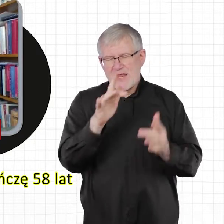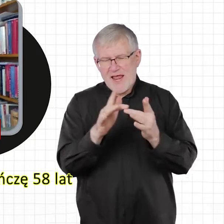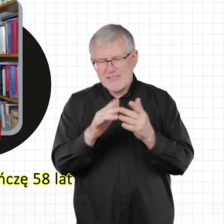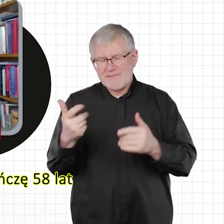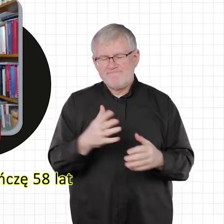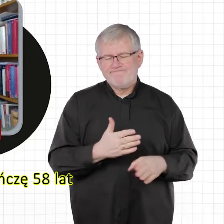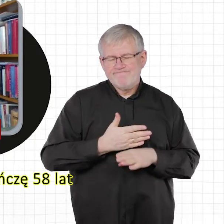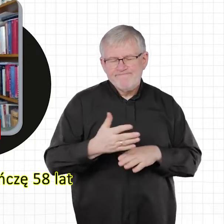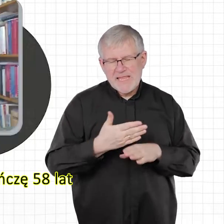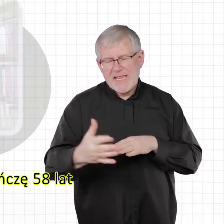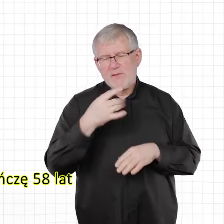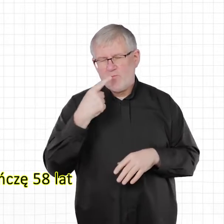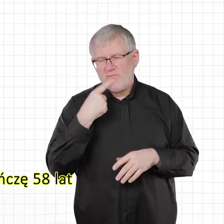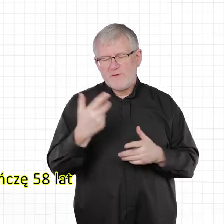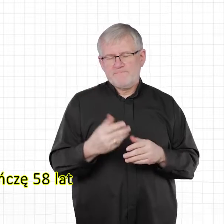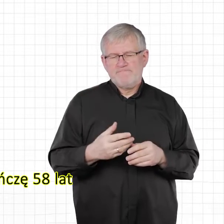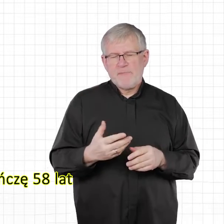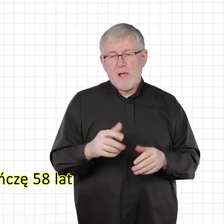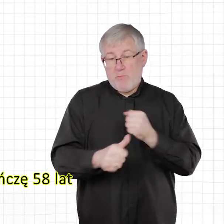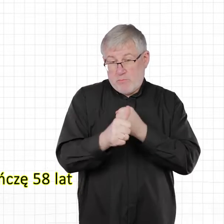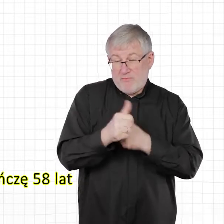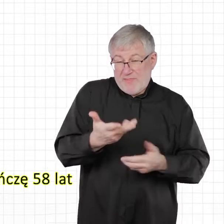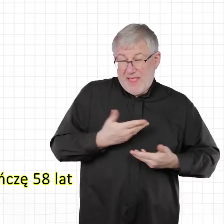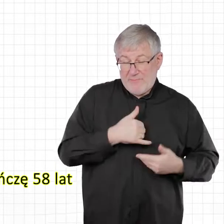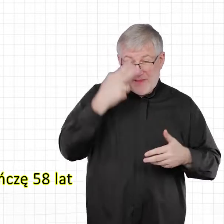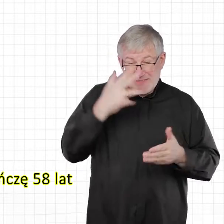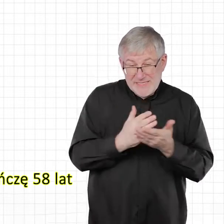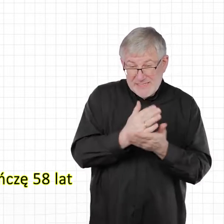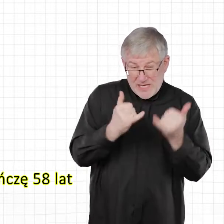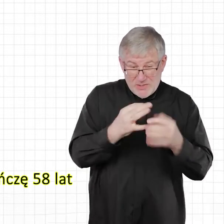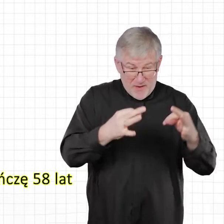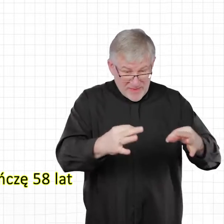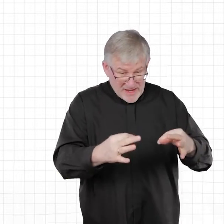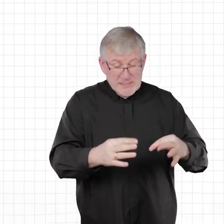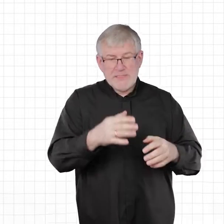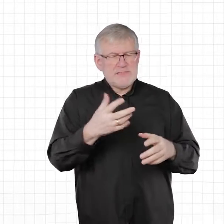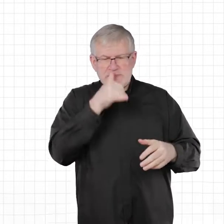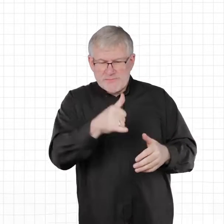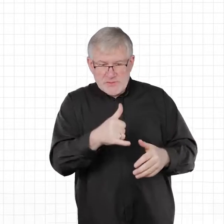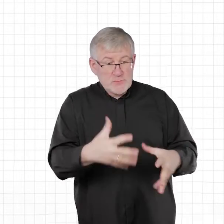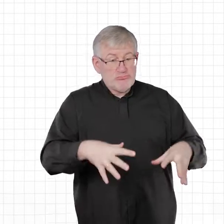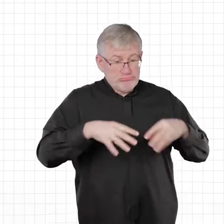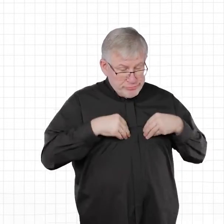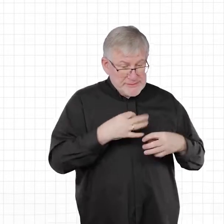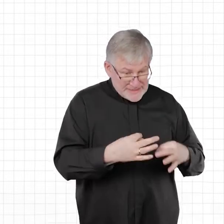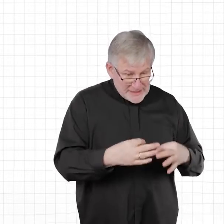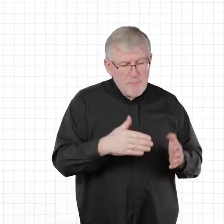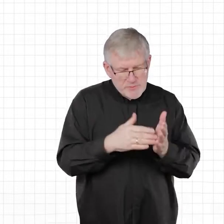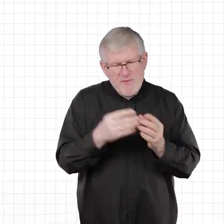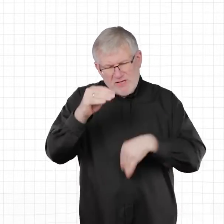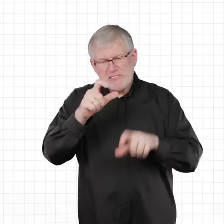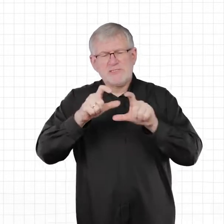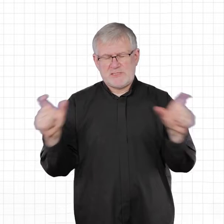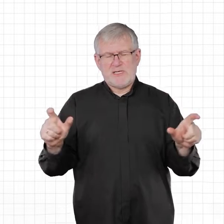next month, and has basically grown up with seeing the women around me. My mother, for